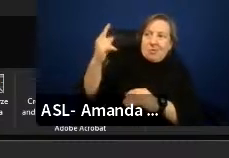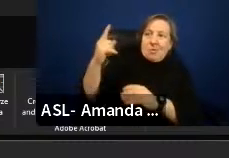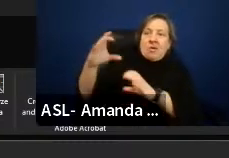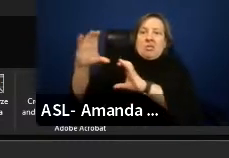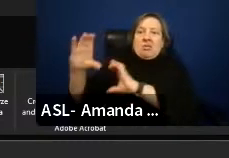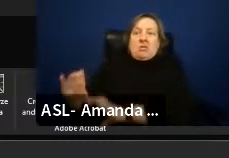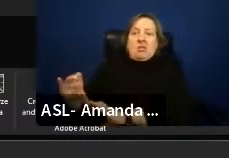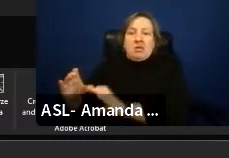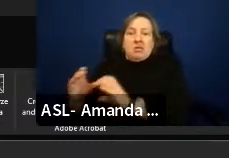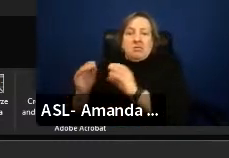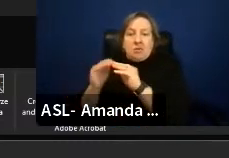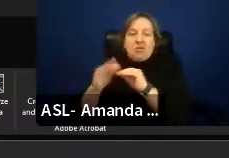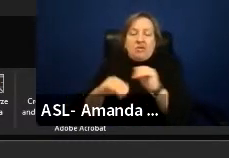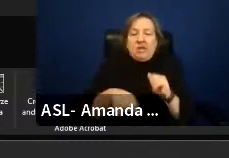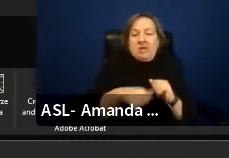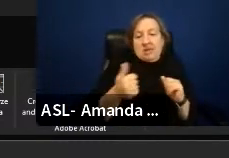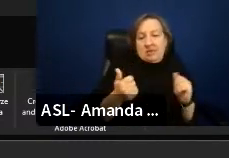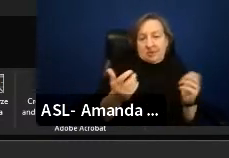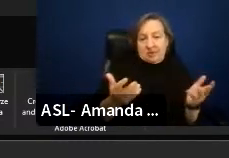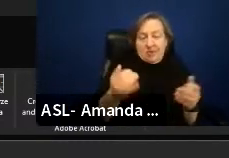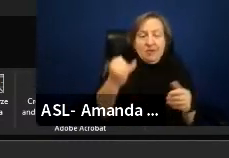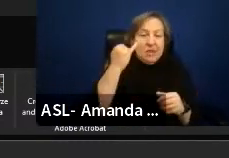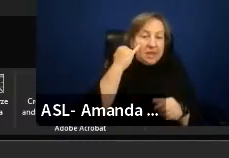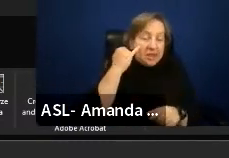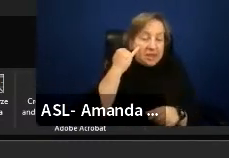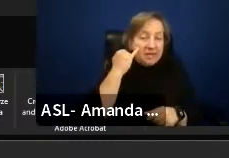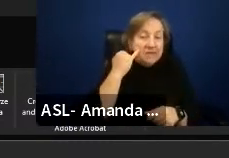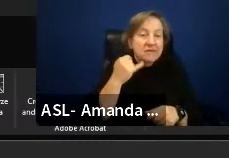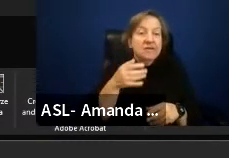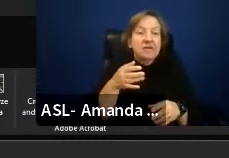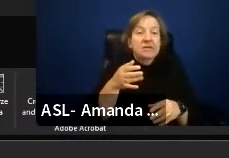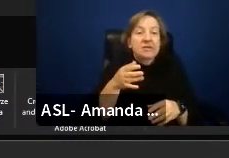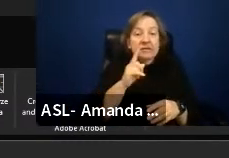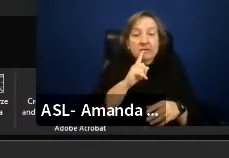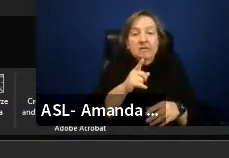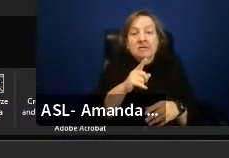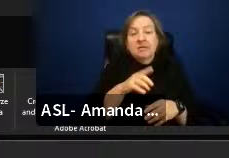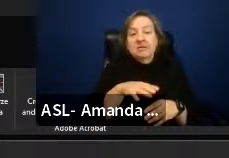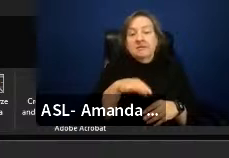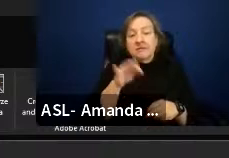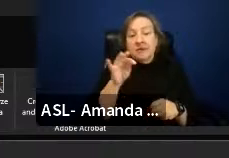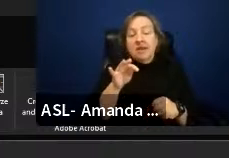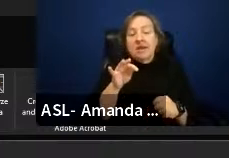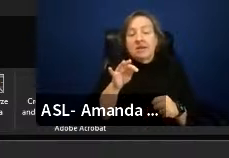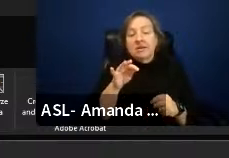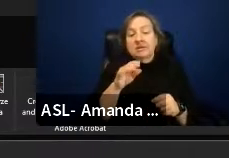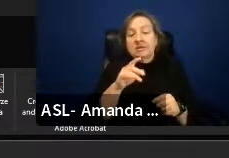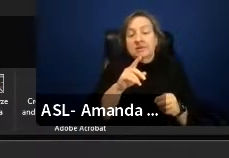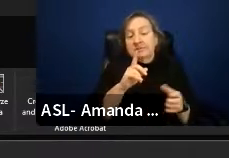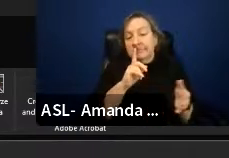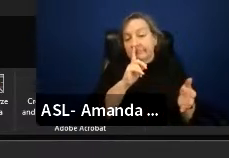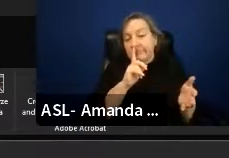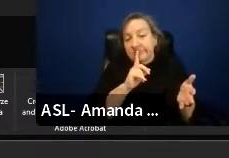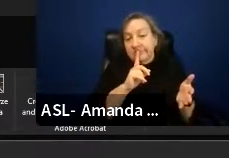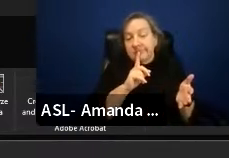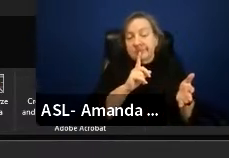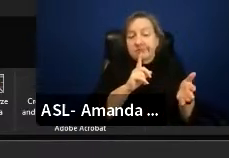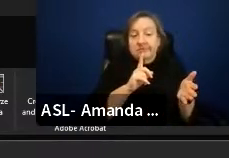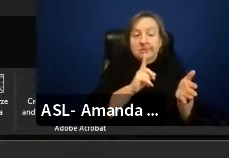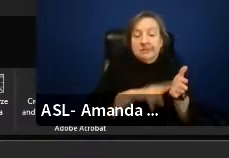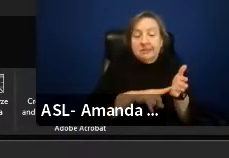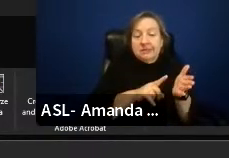If in fact there is a finding about an inspector or better that comes